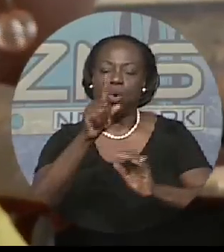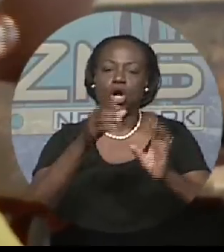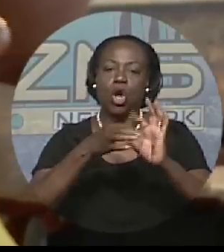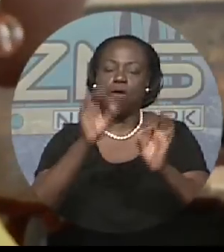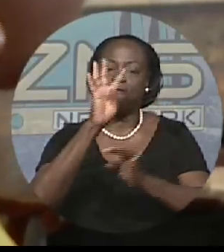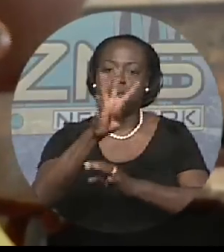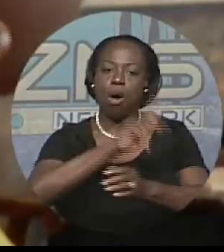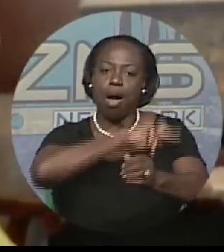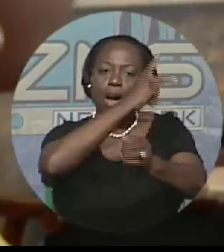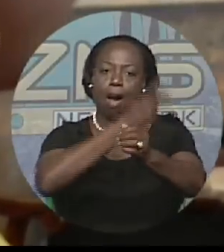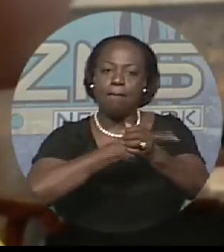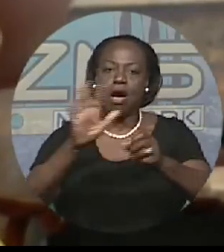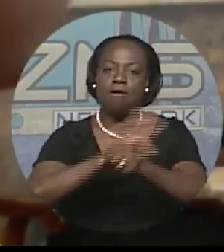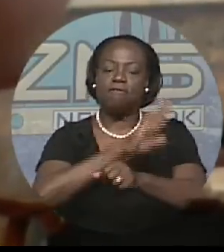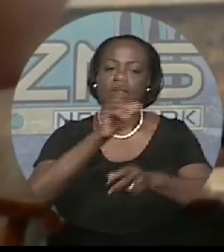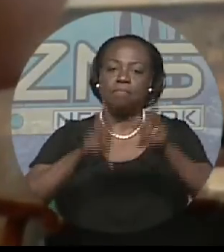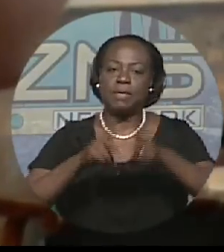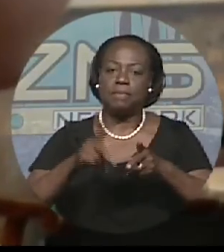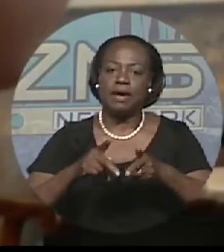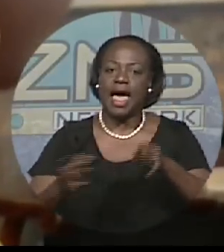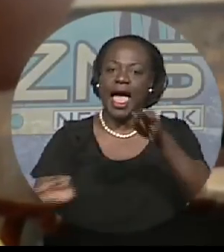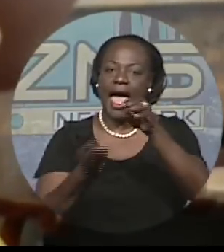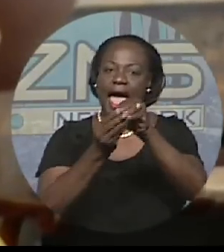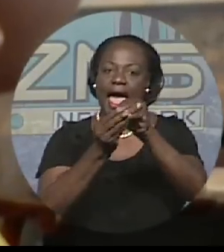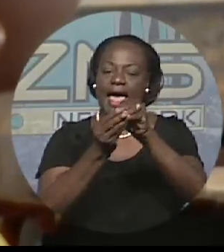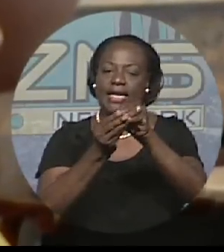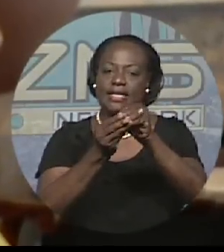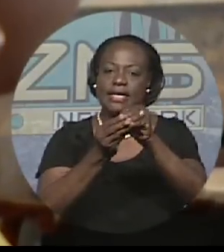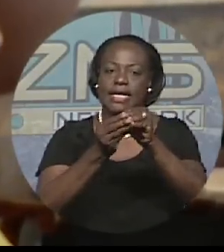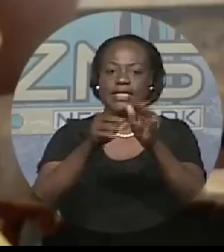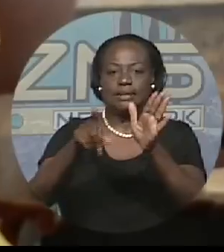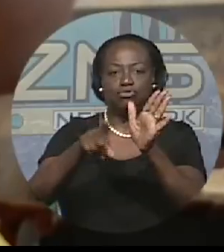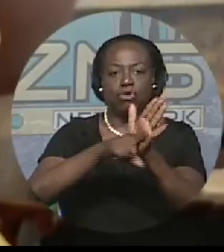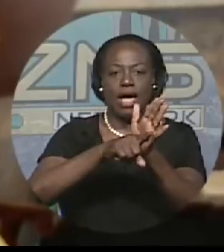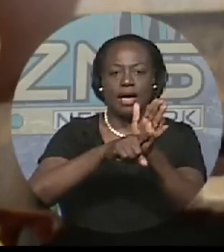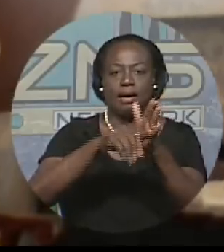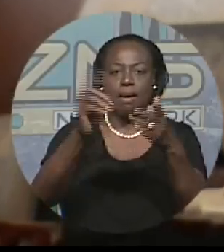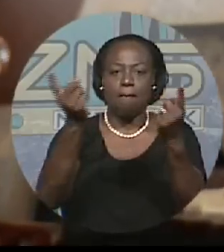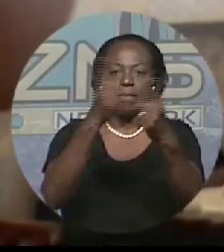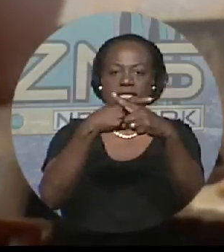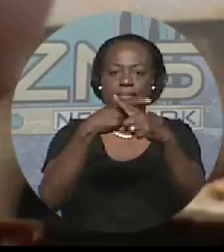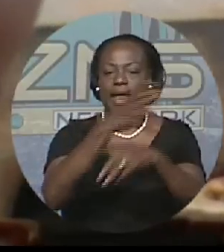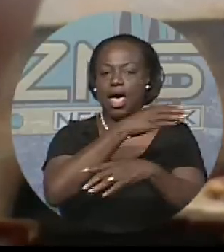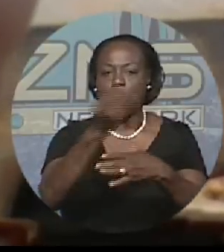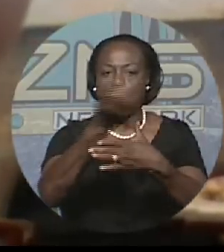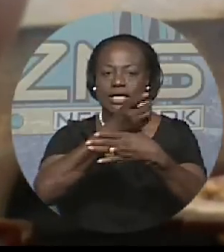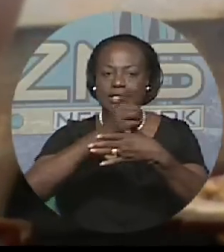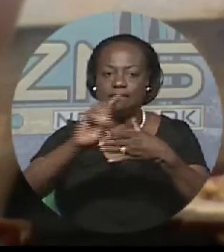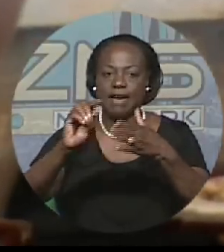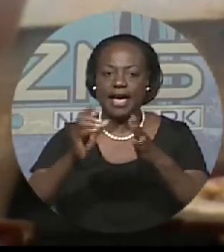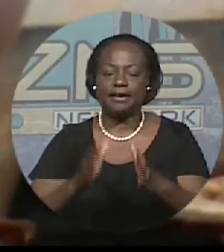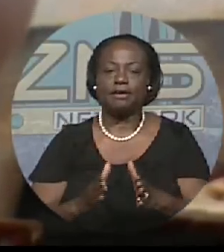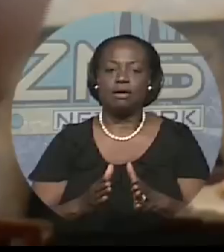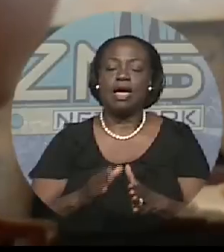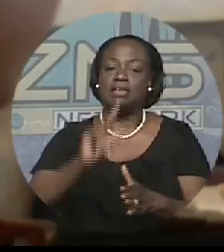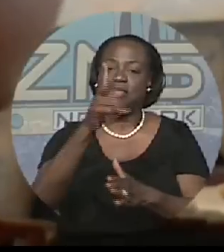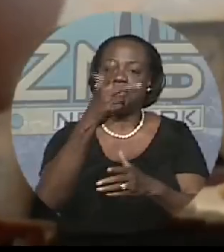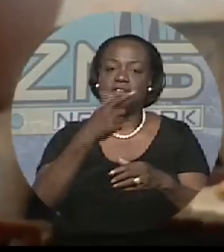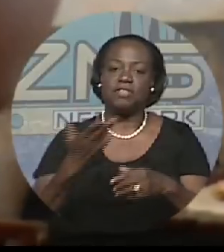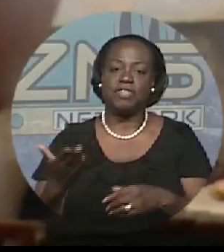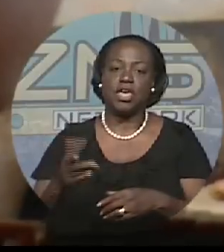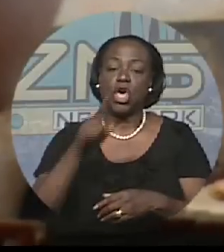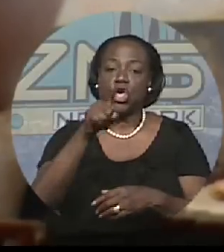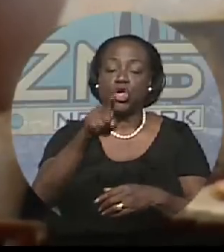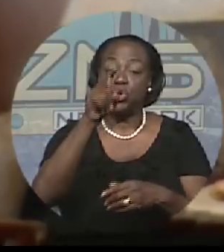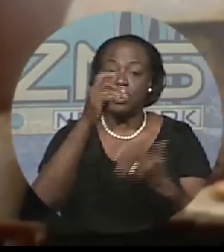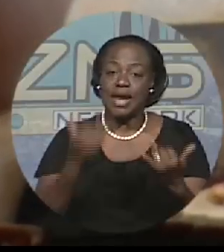people. And you're going to become an adder, a subtractor, a multiplier, and or a divider. And then the third thing the book says is that you now